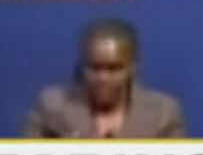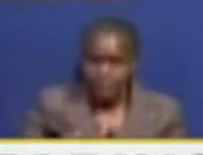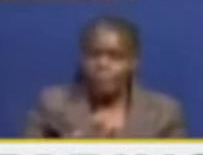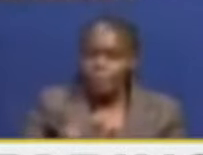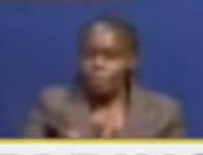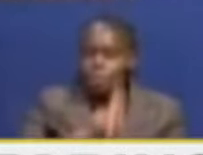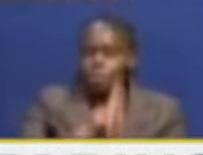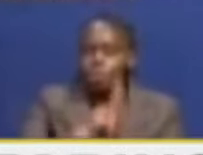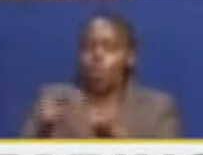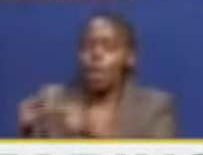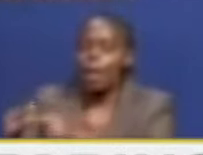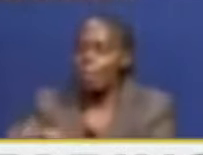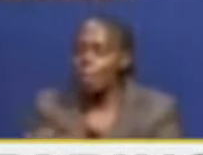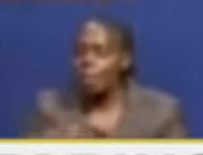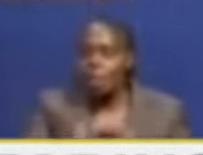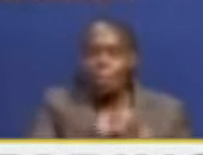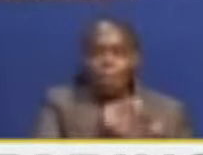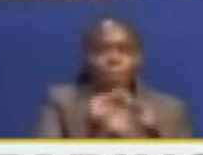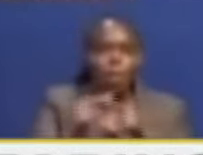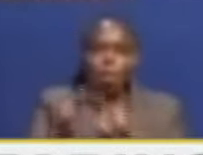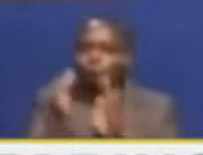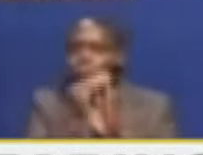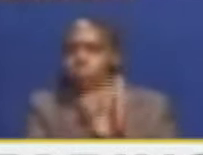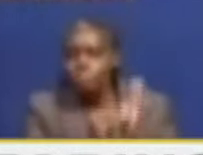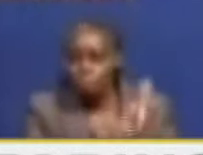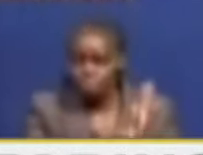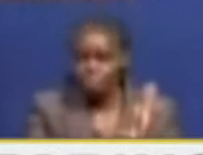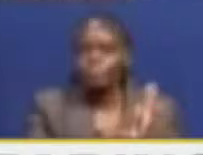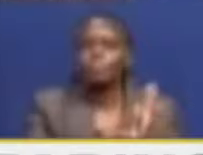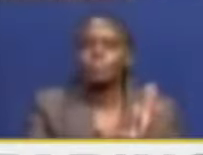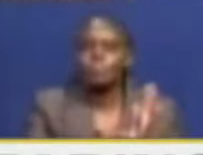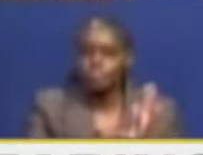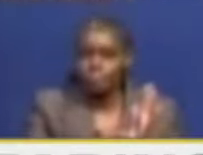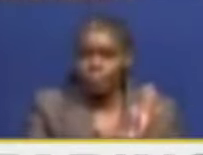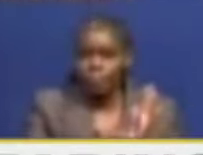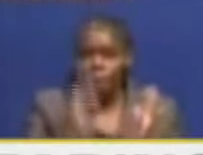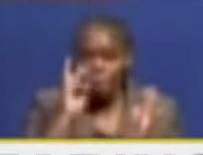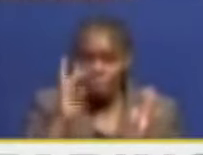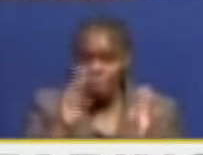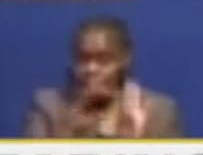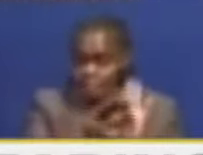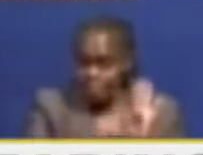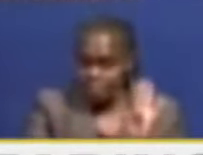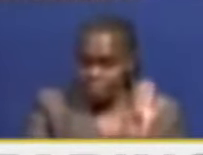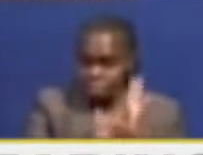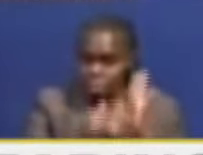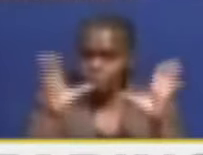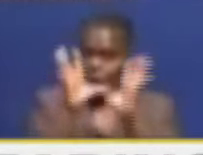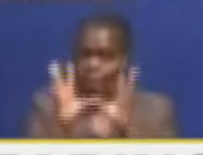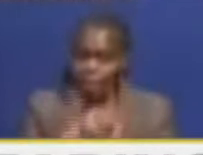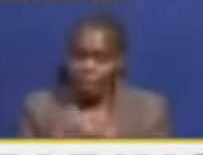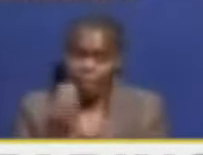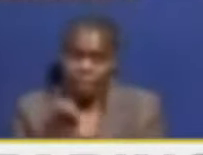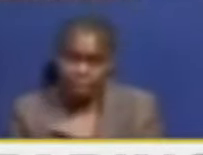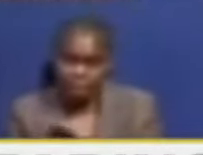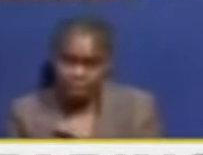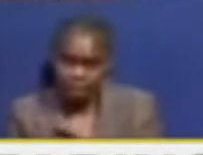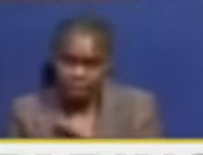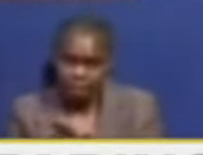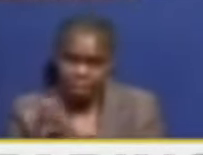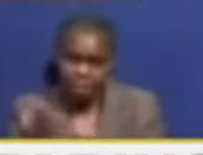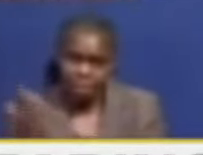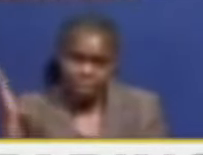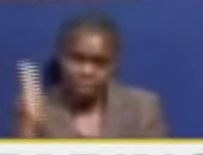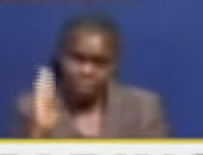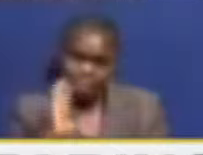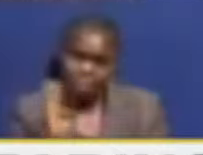and addresses of the persons to be called as witnesses, if any, and witness statements containing a summary of the evidence to be